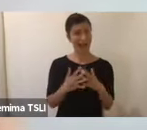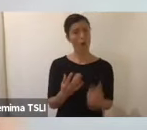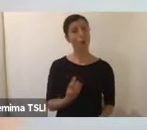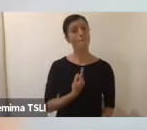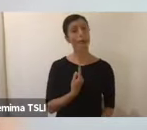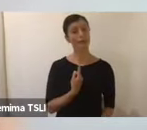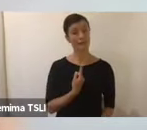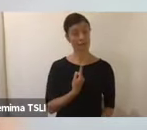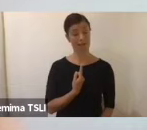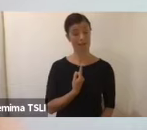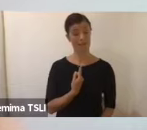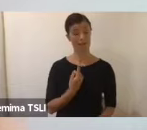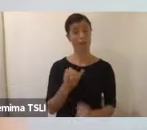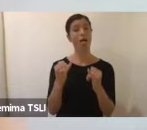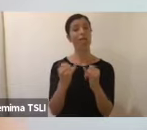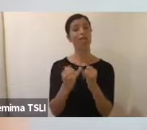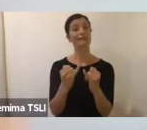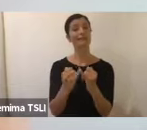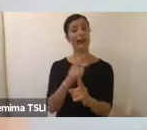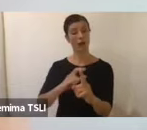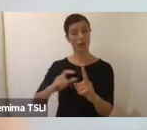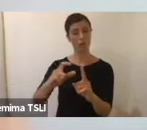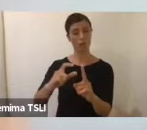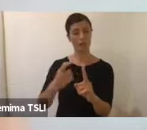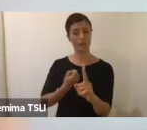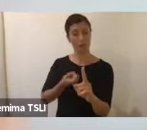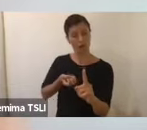which doesn't include the diversity of people who could be here